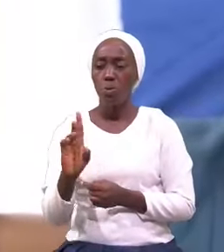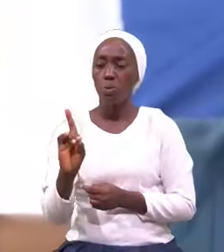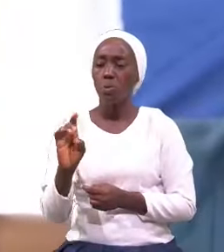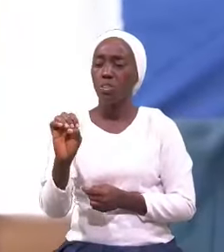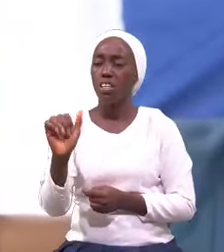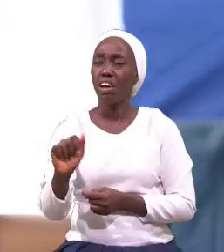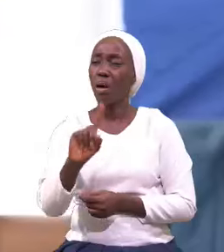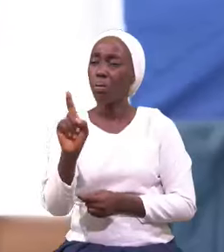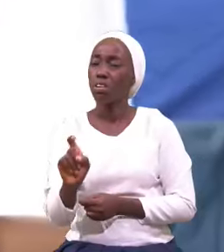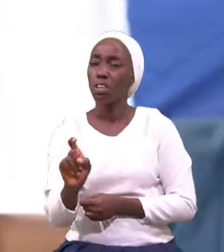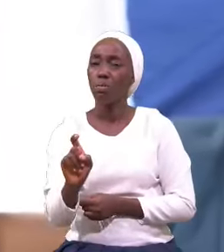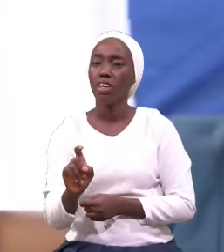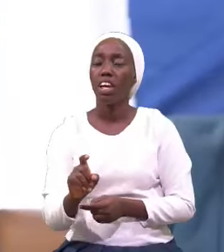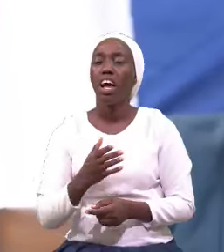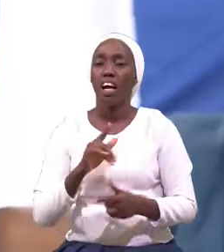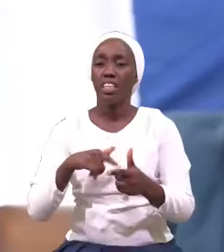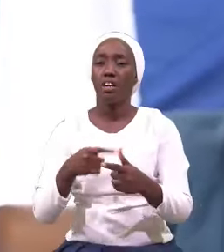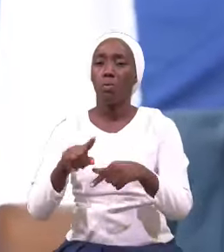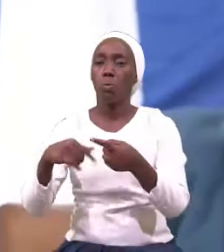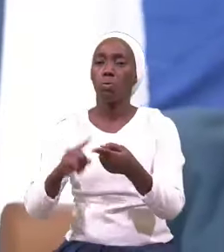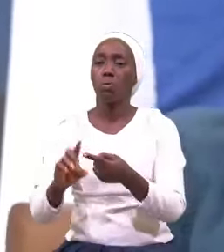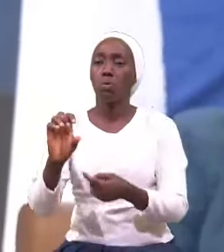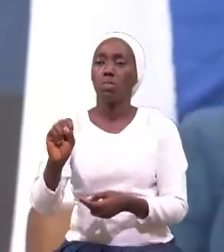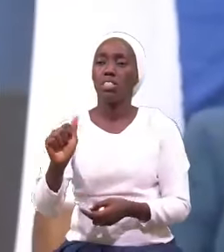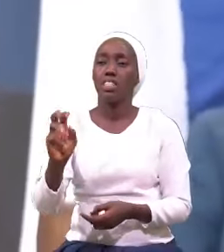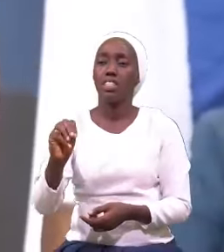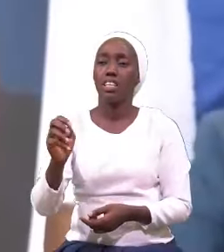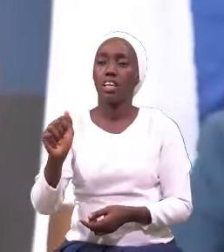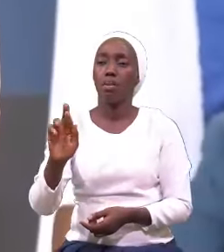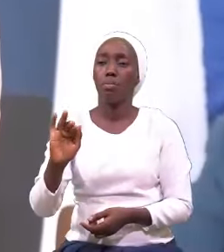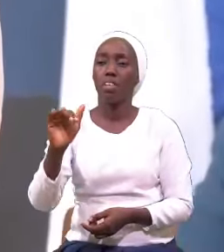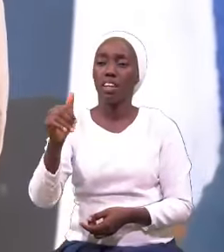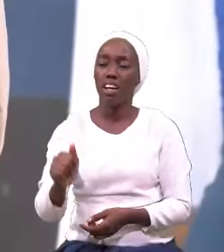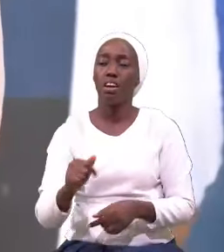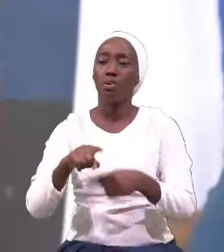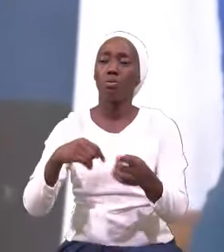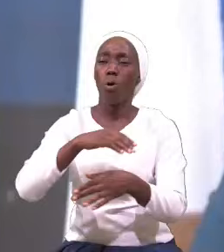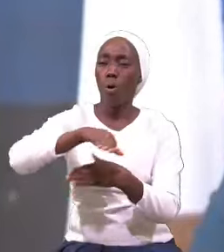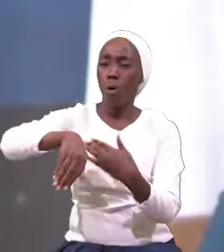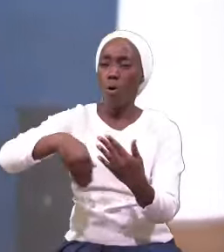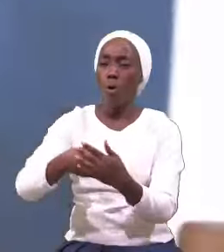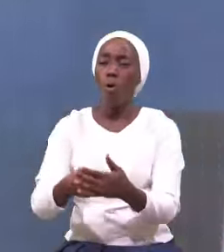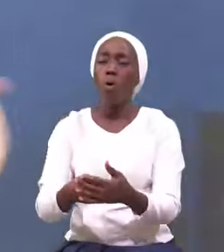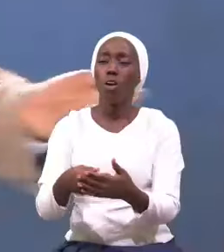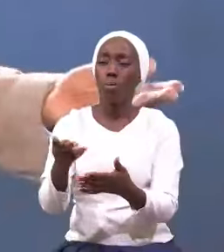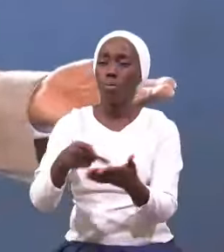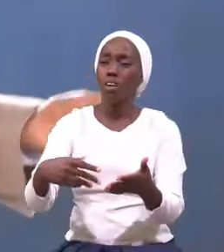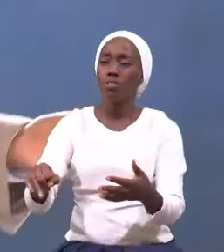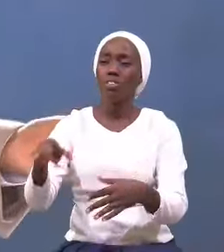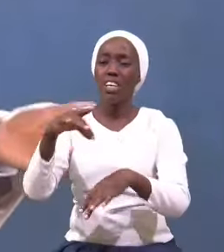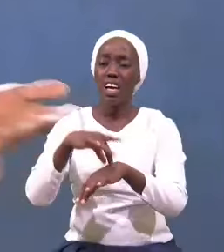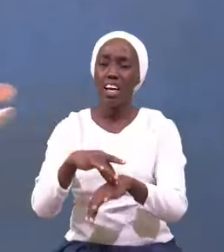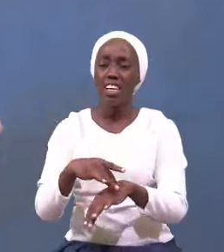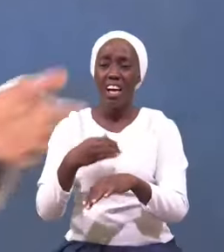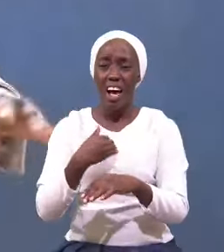And then go to Samaria. And then go to the uttermost part of the earth. Have you